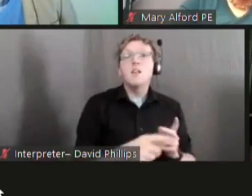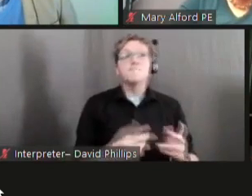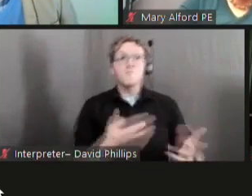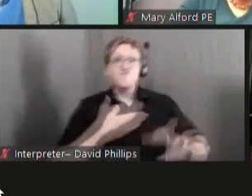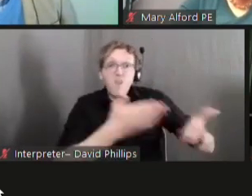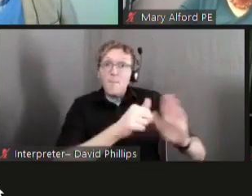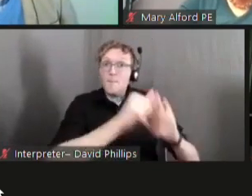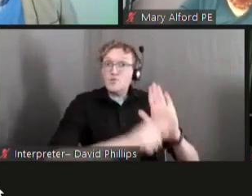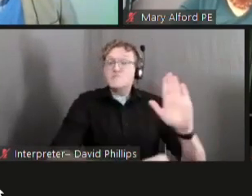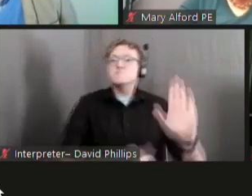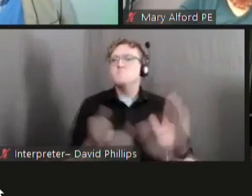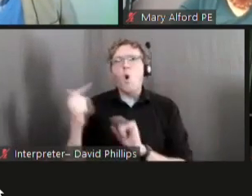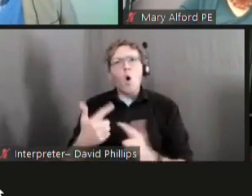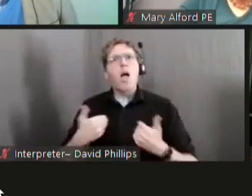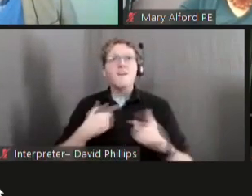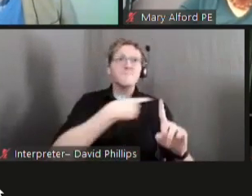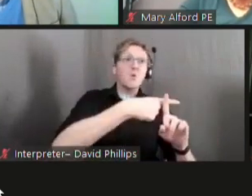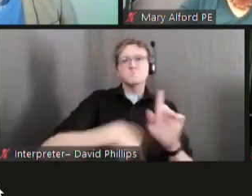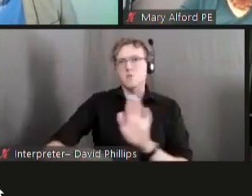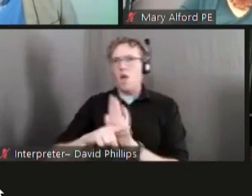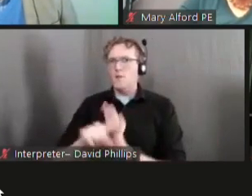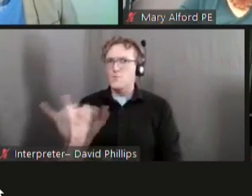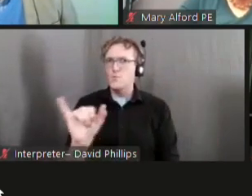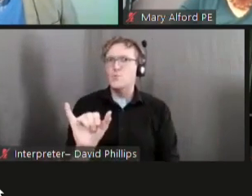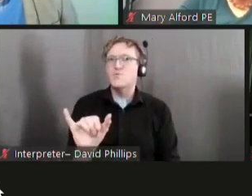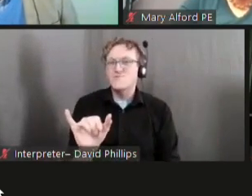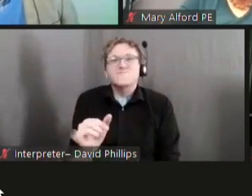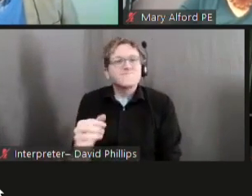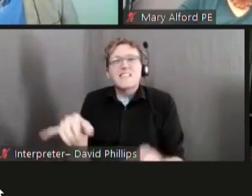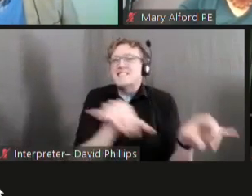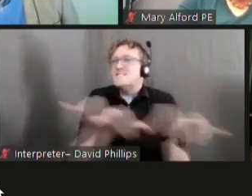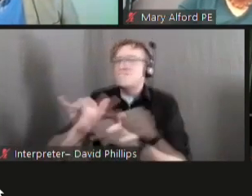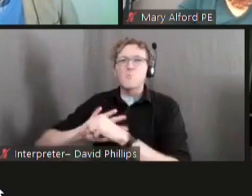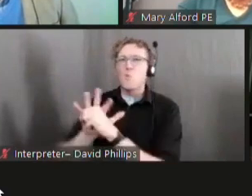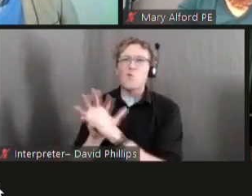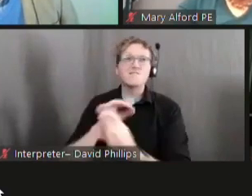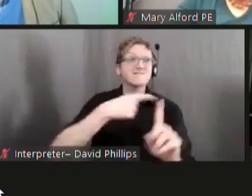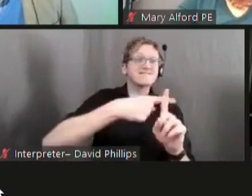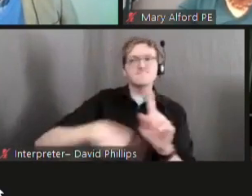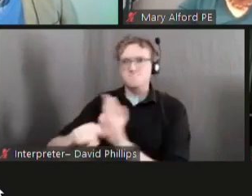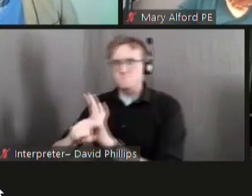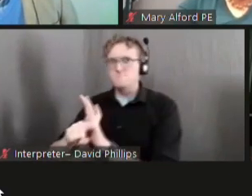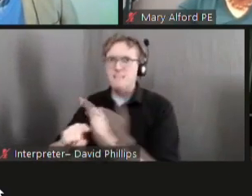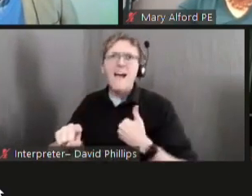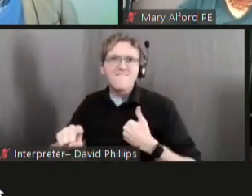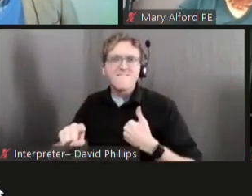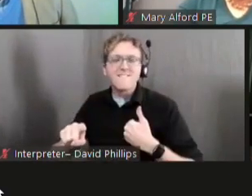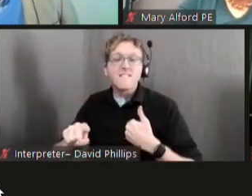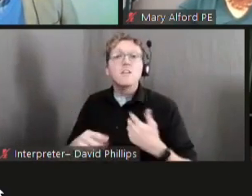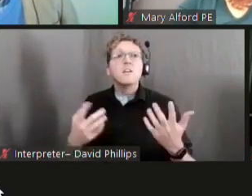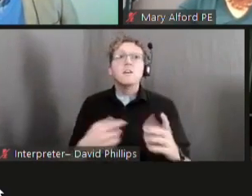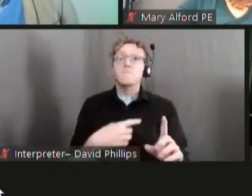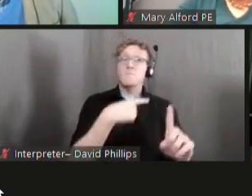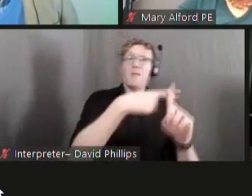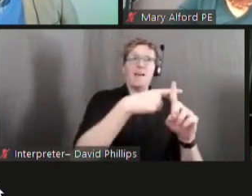all have a downside to them. And I recognize that, and that's no different with COVID as well. But when you balance the good with the benefit or